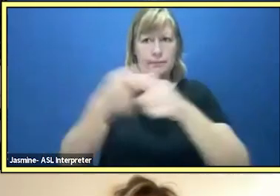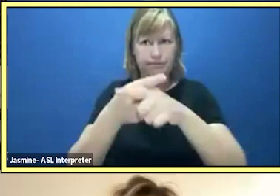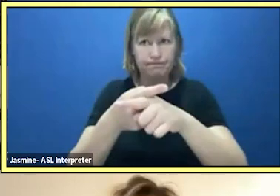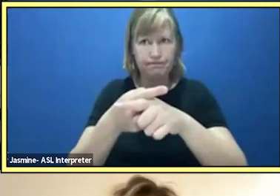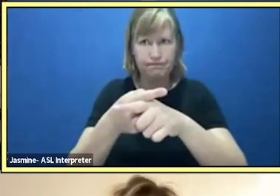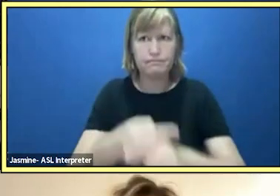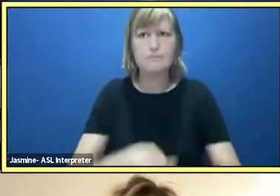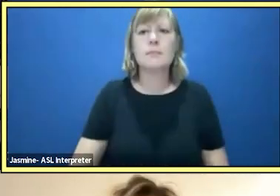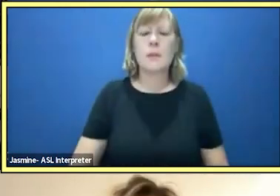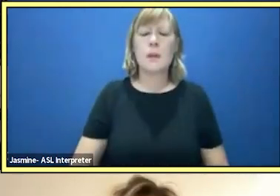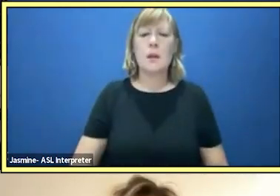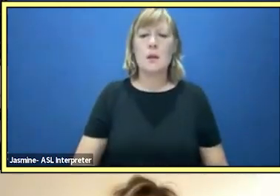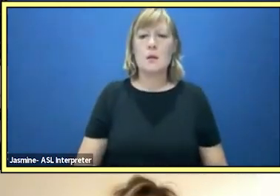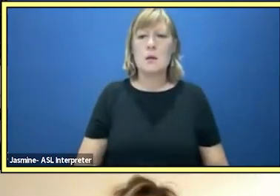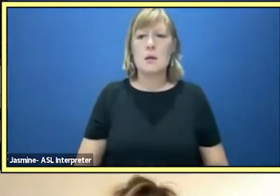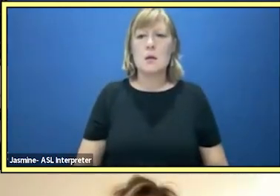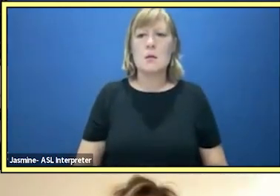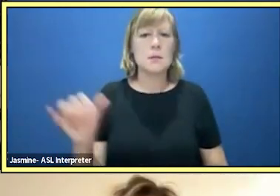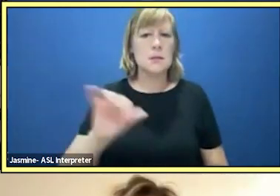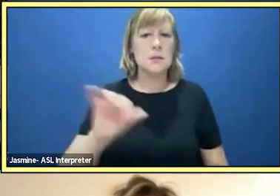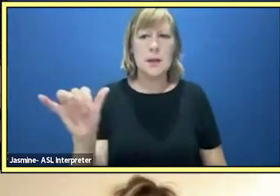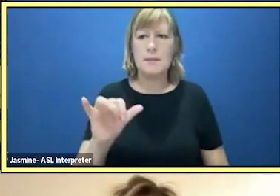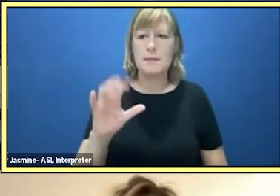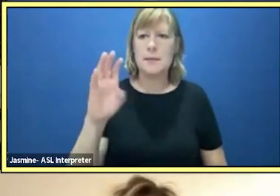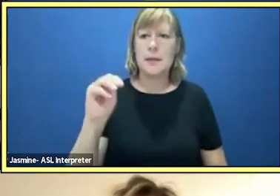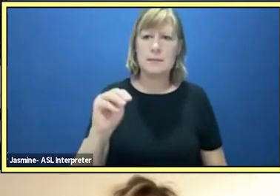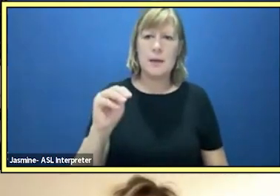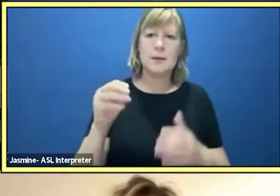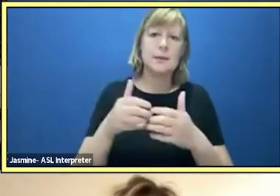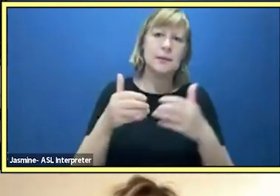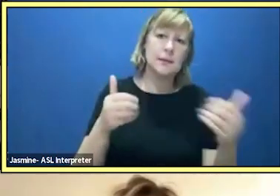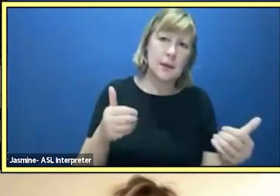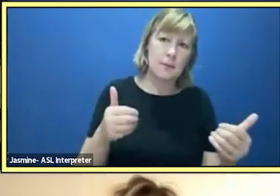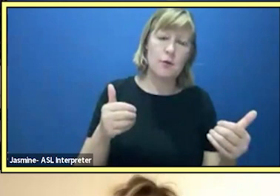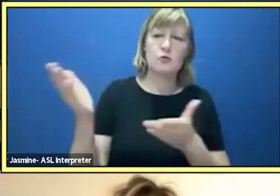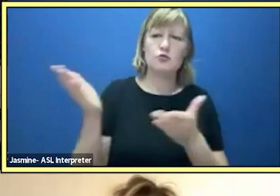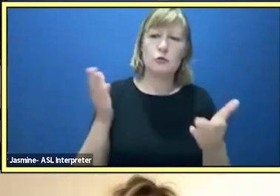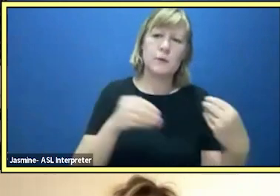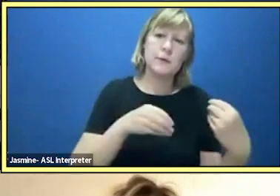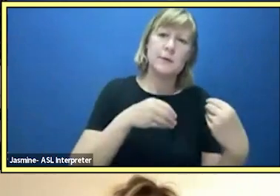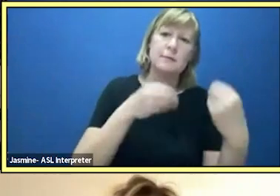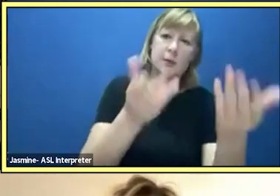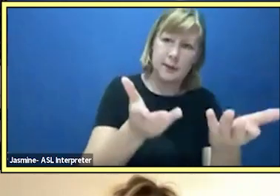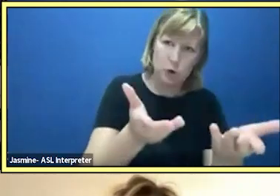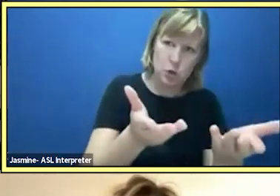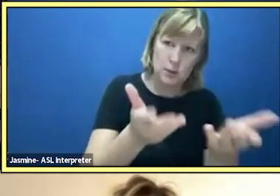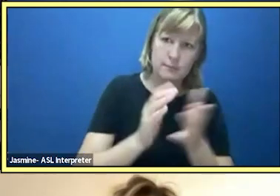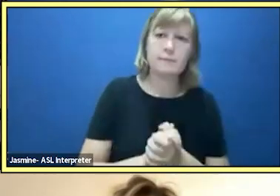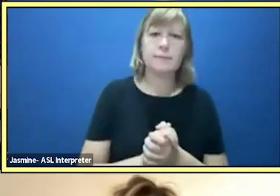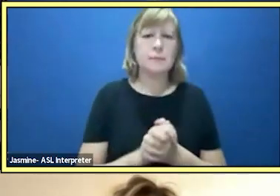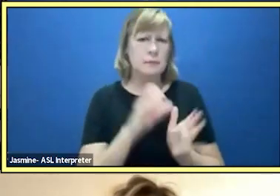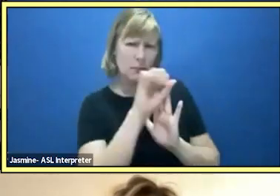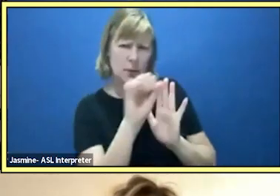just like the case management is separate from service delivery. But the state is going